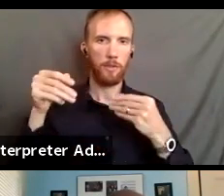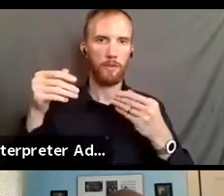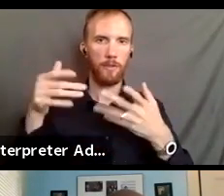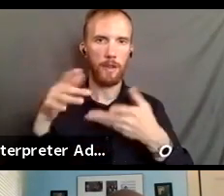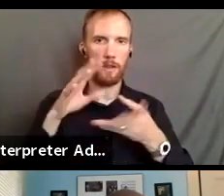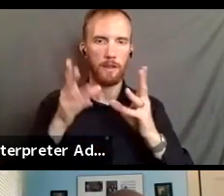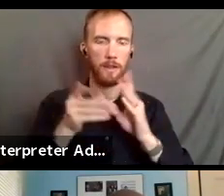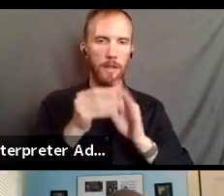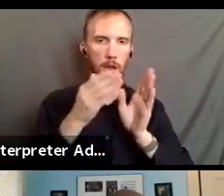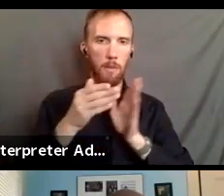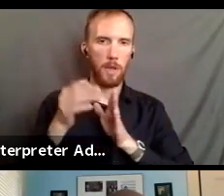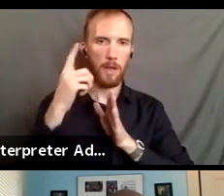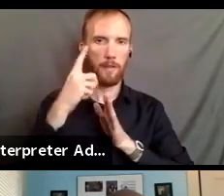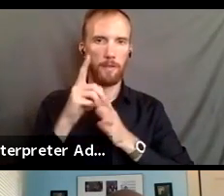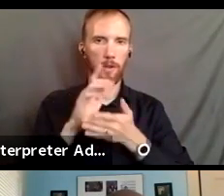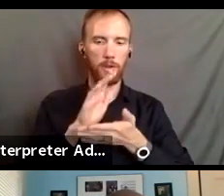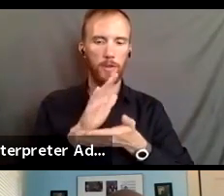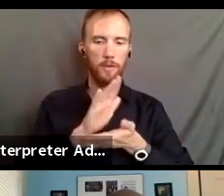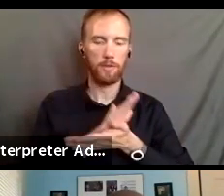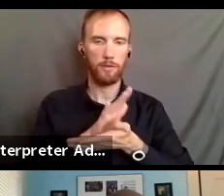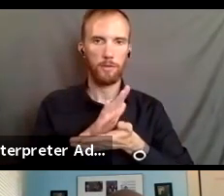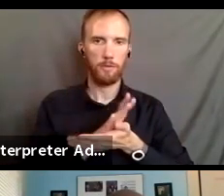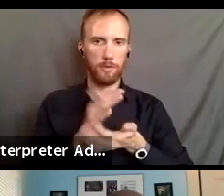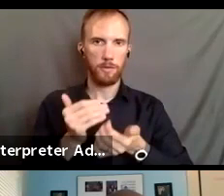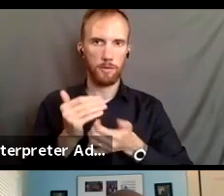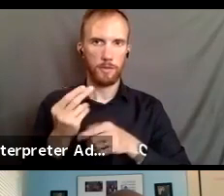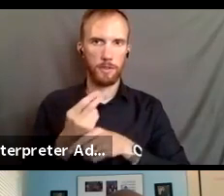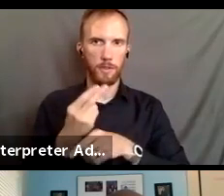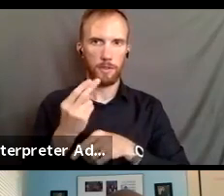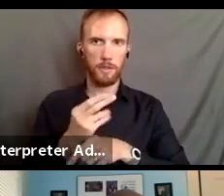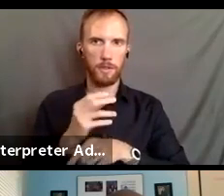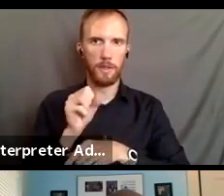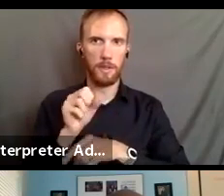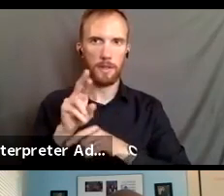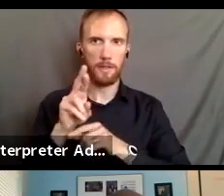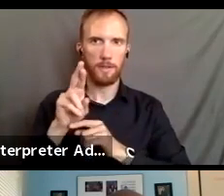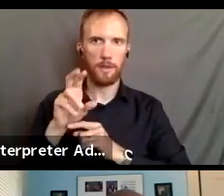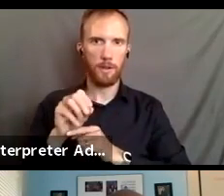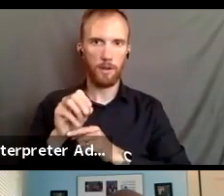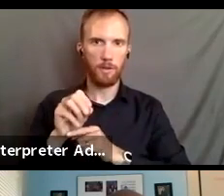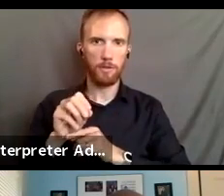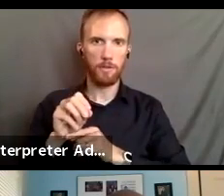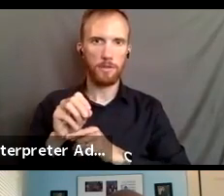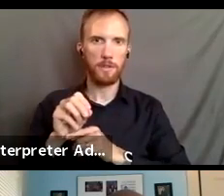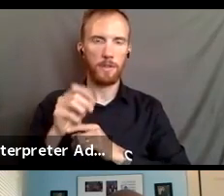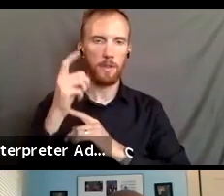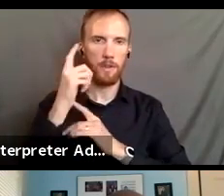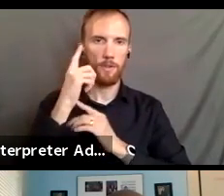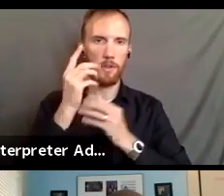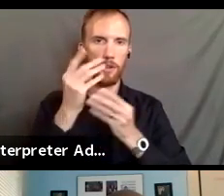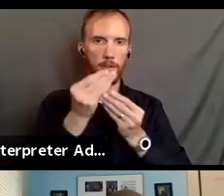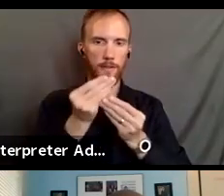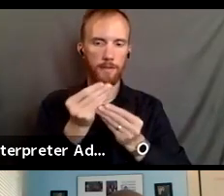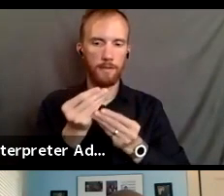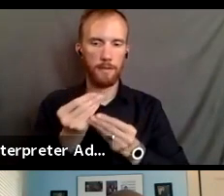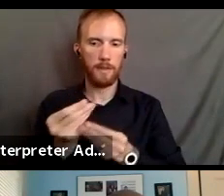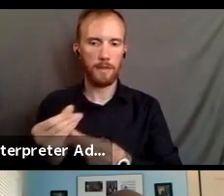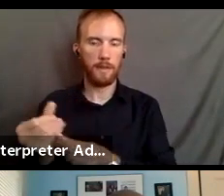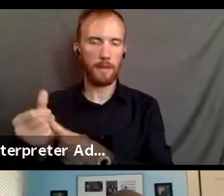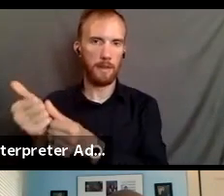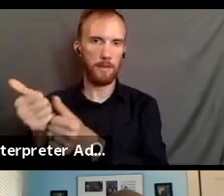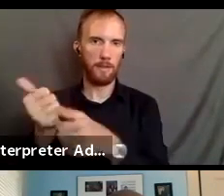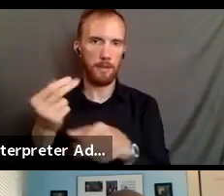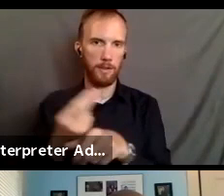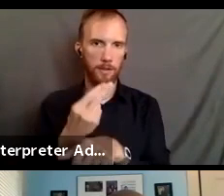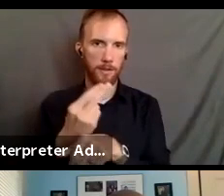currently using sros to phase out their use that line indicates